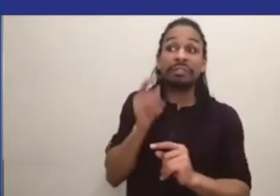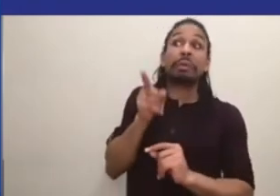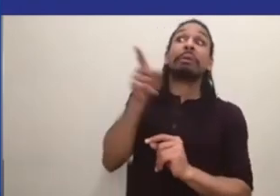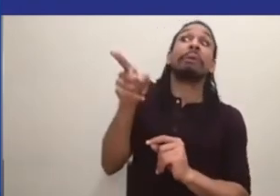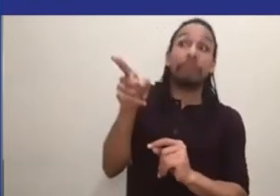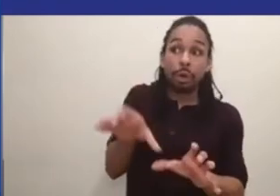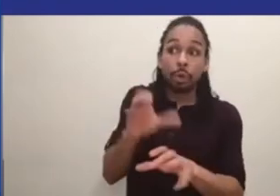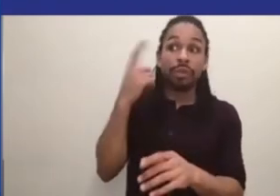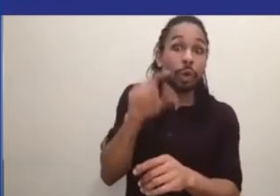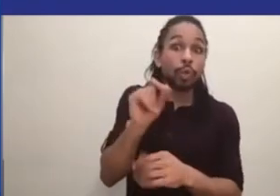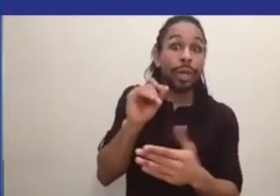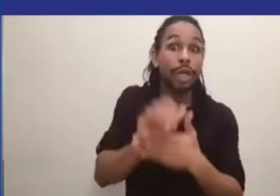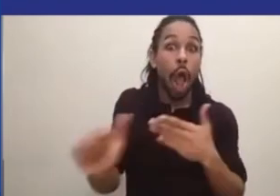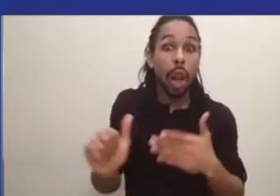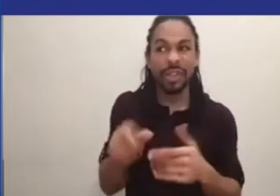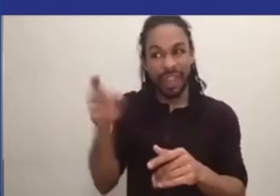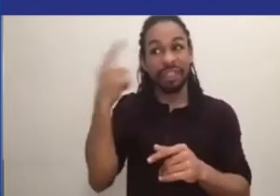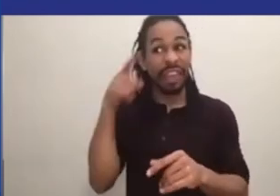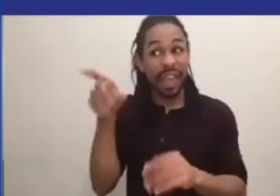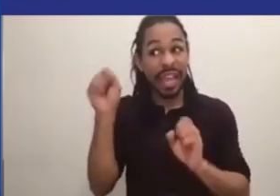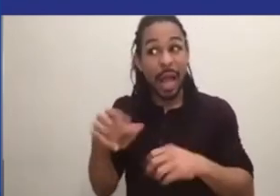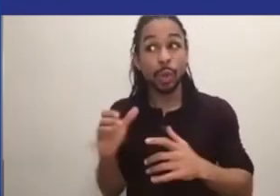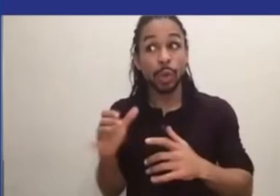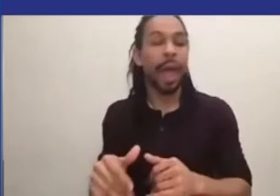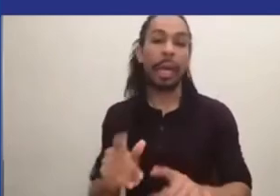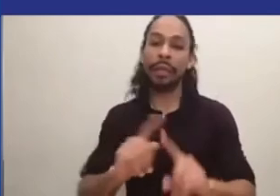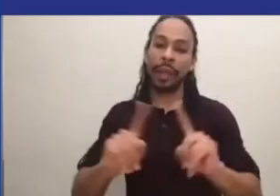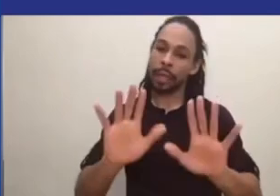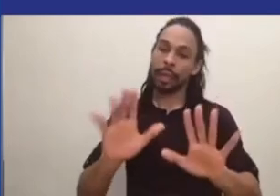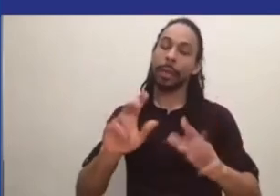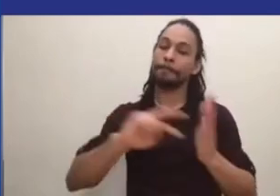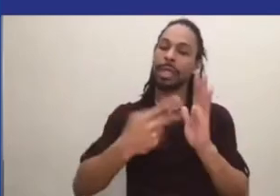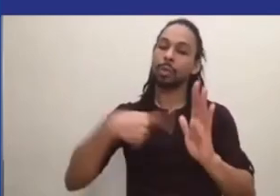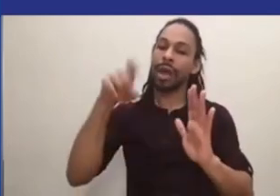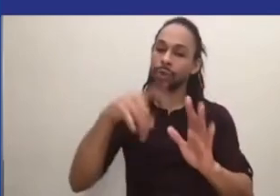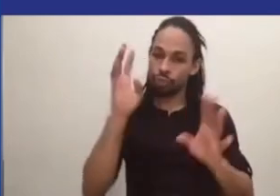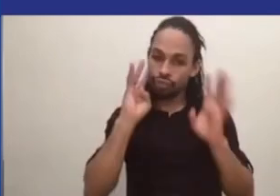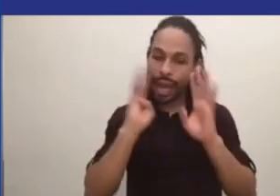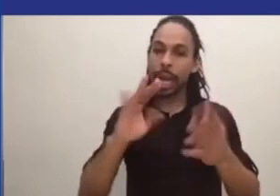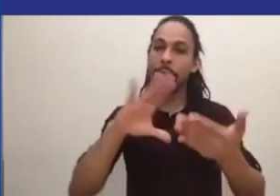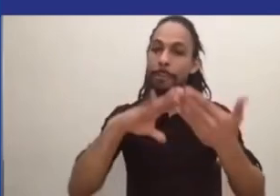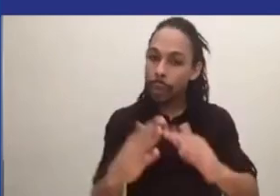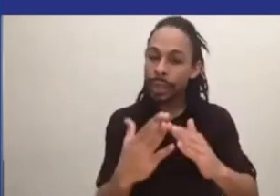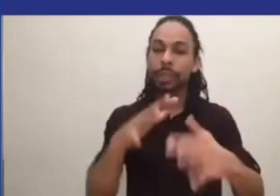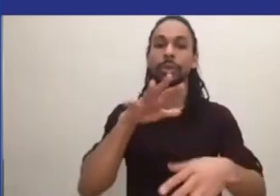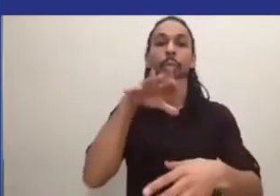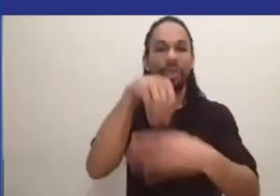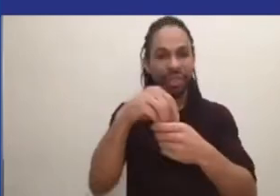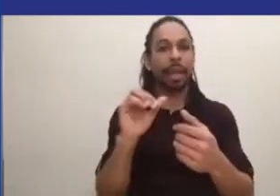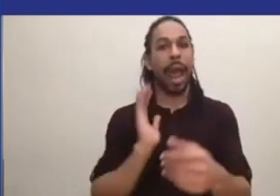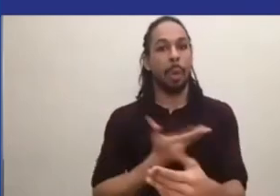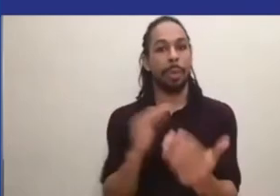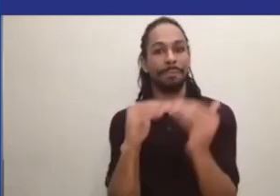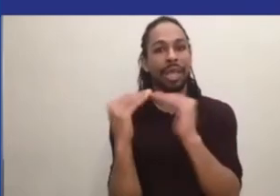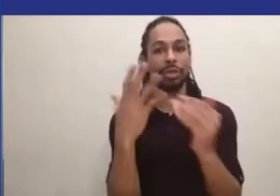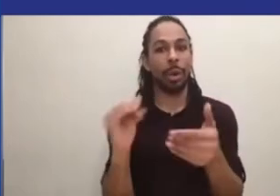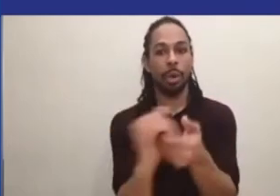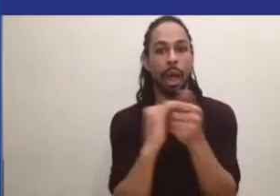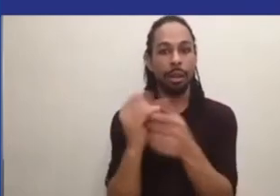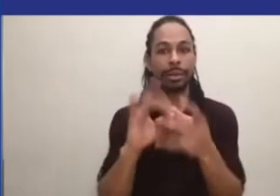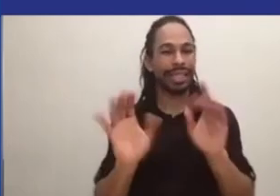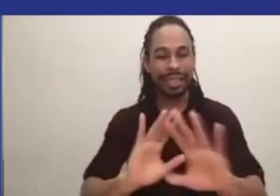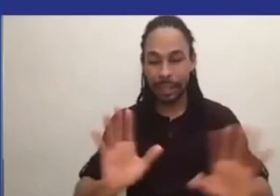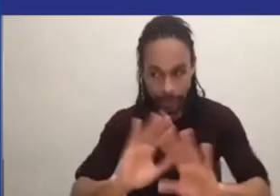they think that they can do this. So we have to also create communities and conversations amongst our peers and colleagues to say, look, you